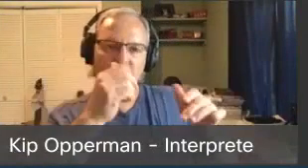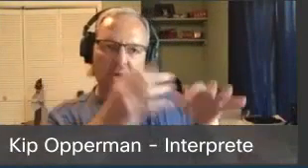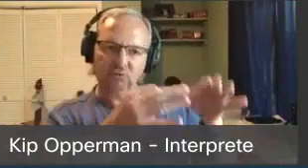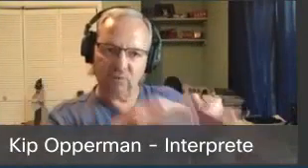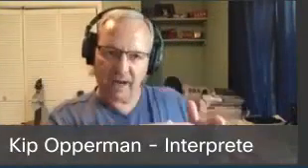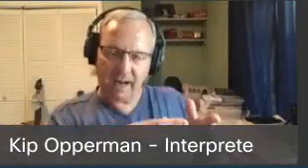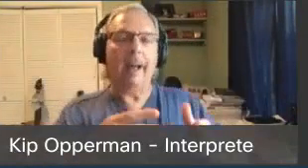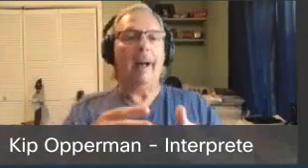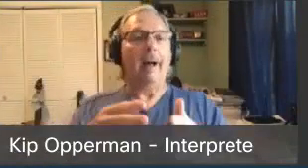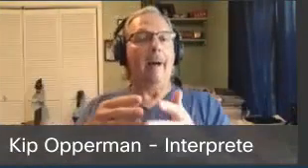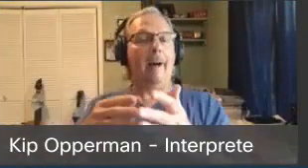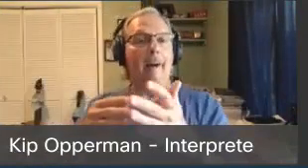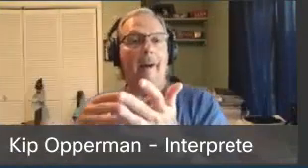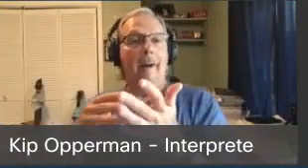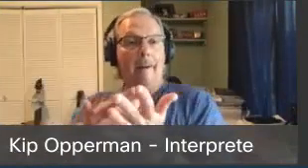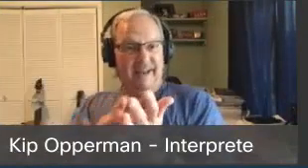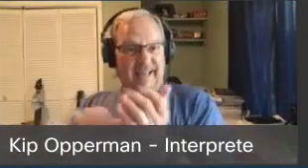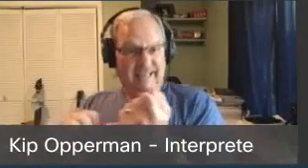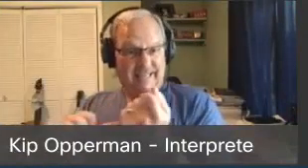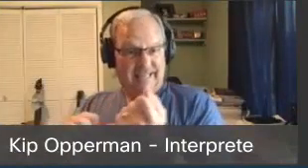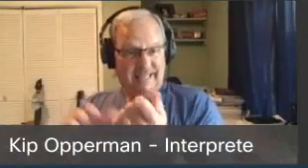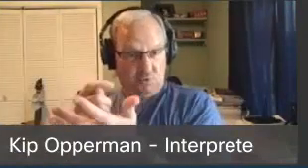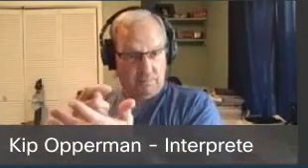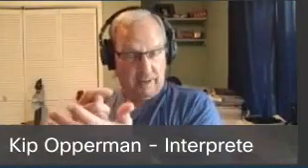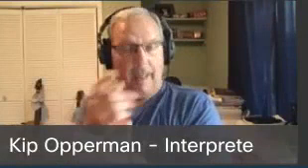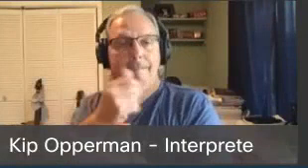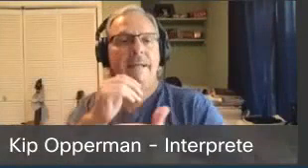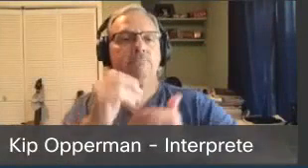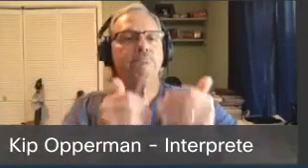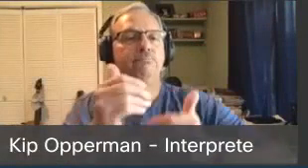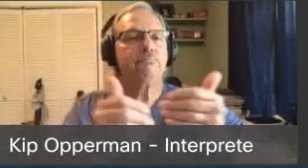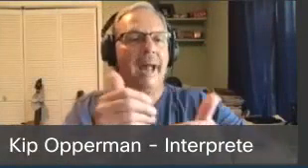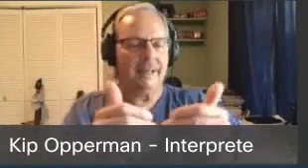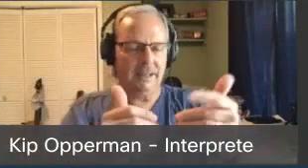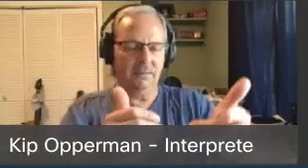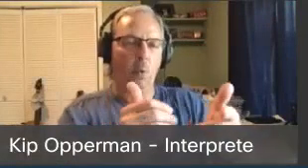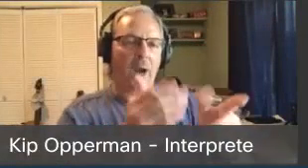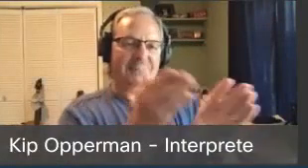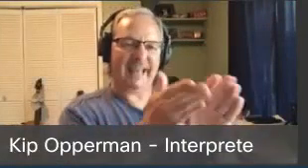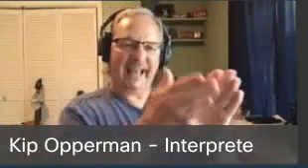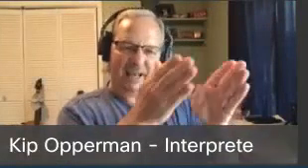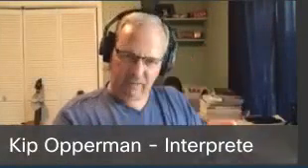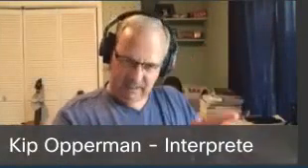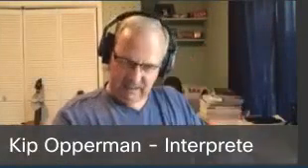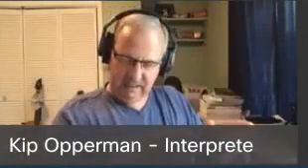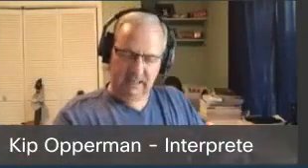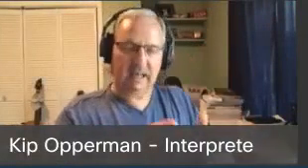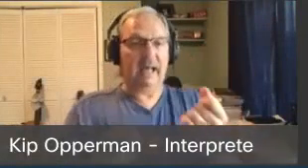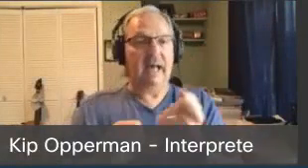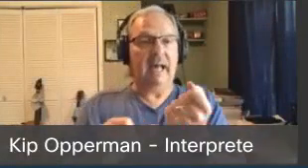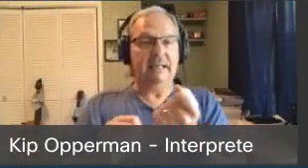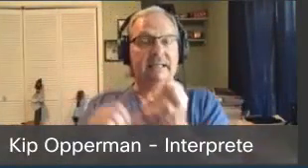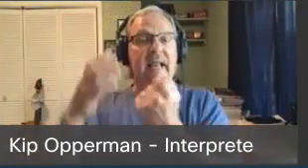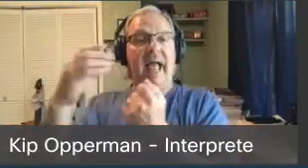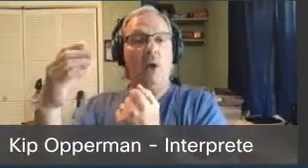medication-assisted treatment, best practices for psychiatrists working with justice-involved people, assisted outpatient commitment, and treatment